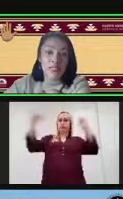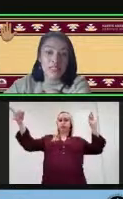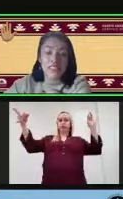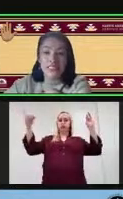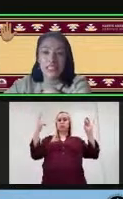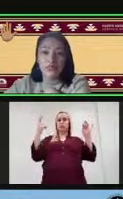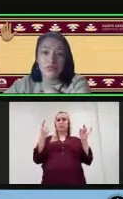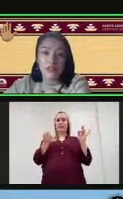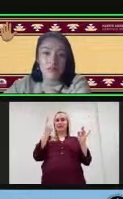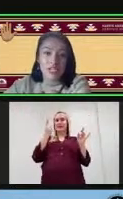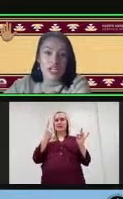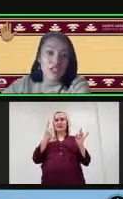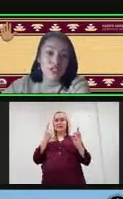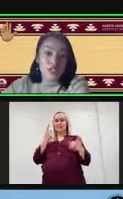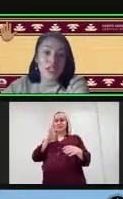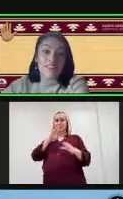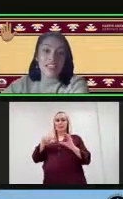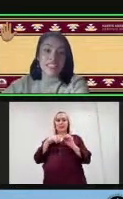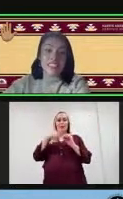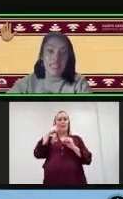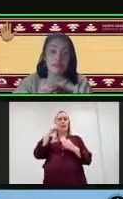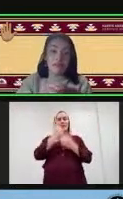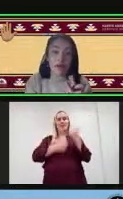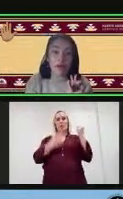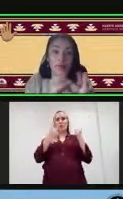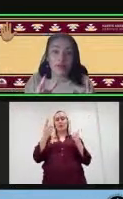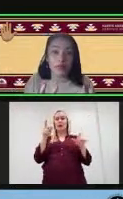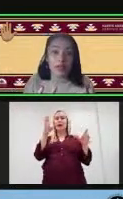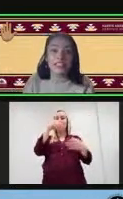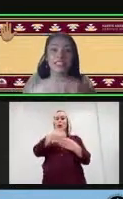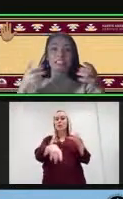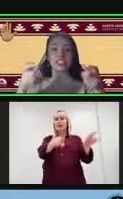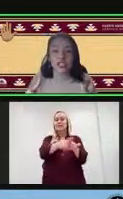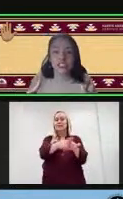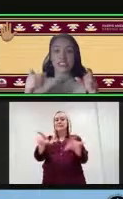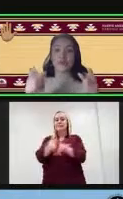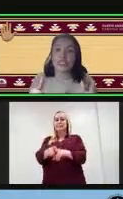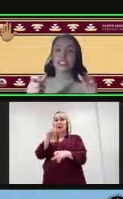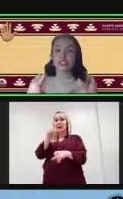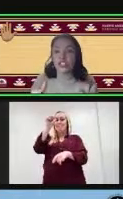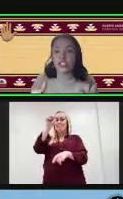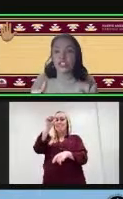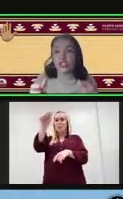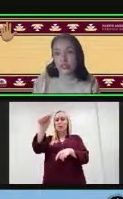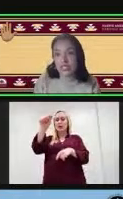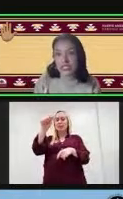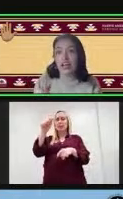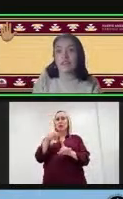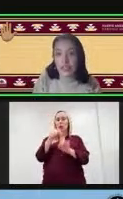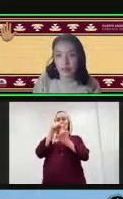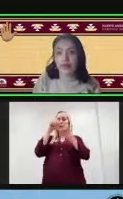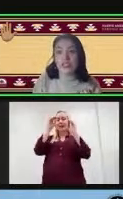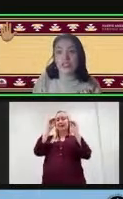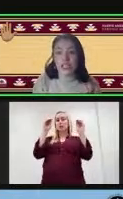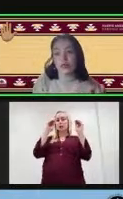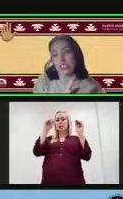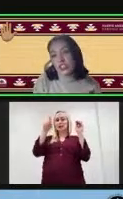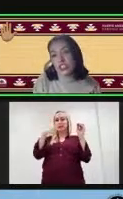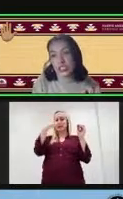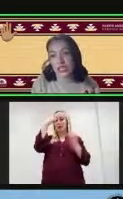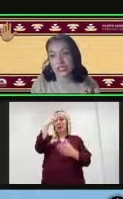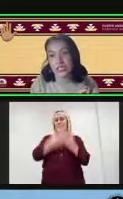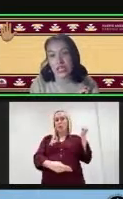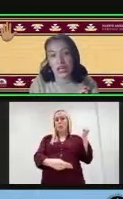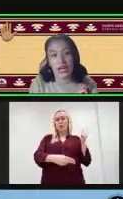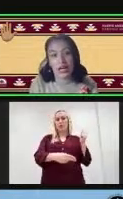make sense? And this kind of goes for everyone to include in that same bullet, right? Like the unique instructional needs of both English language